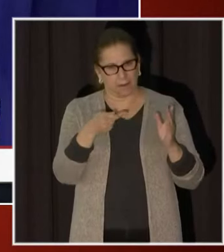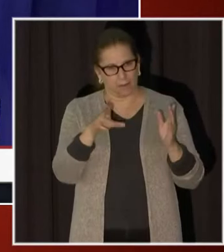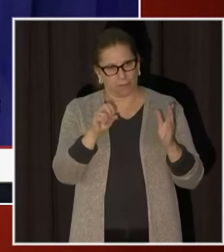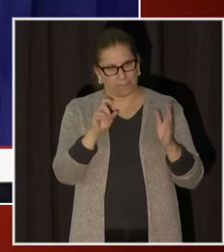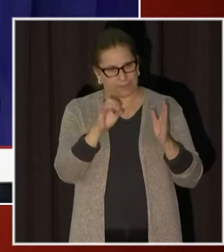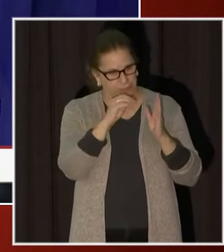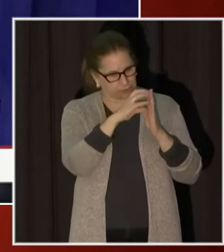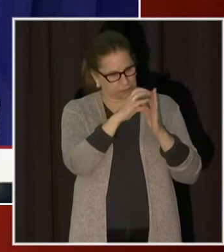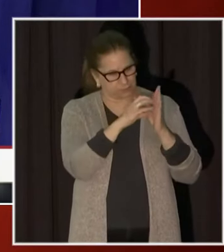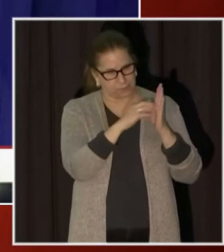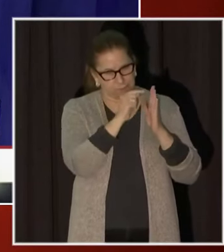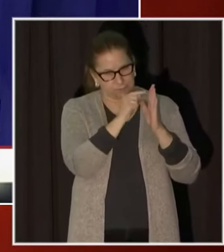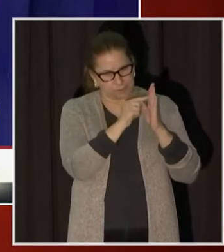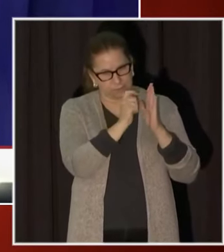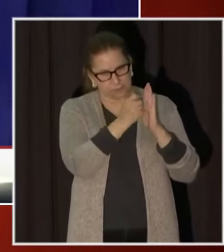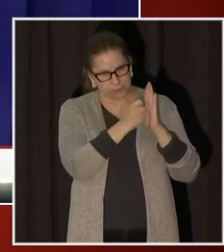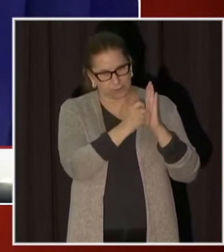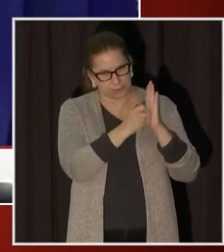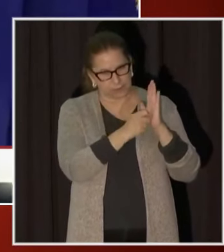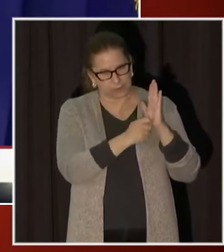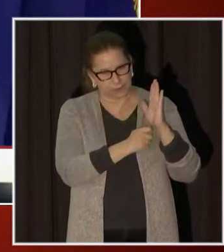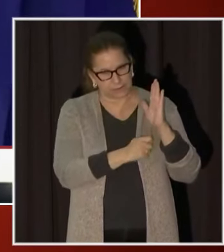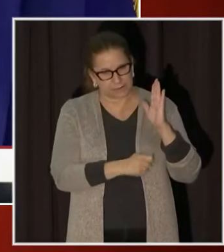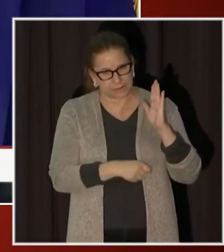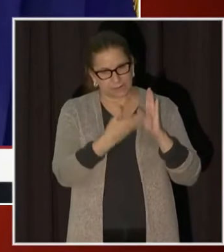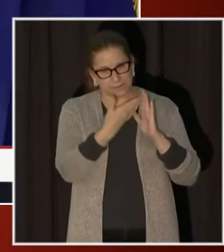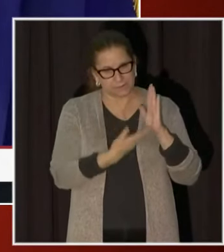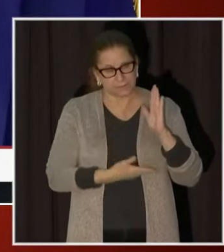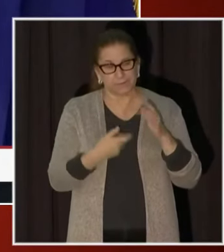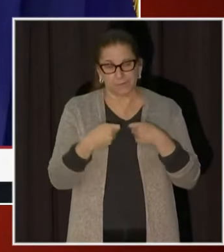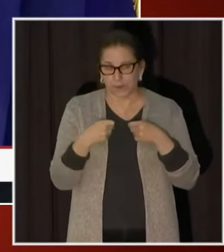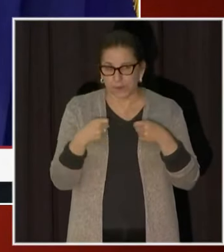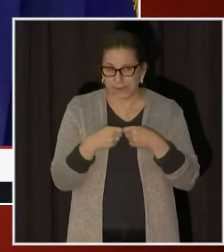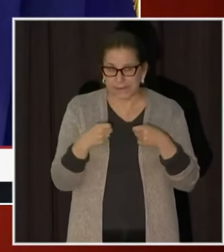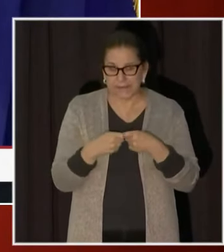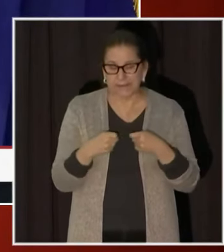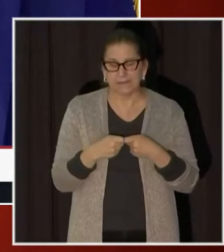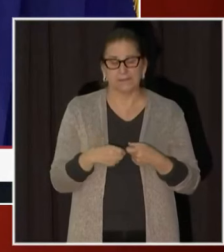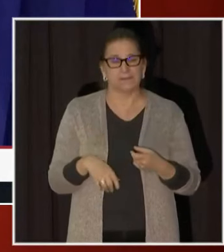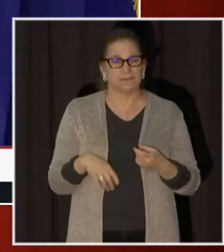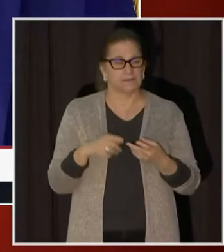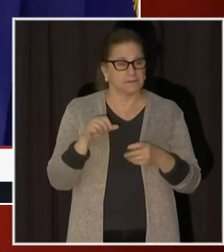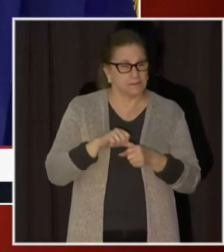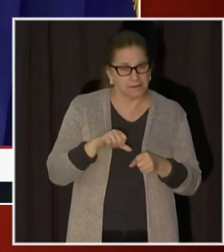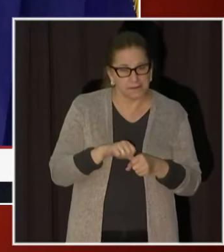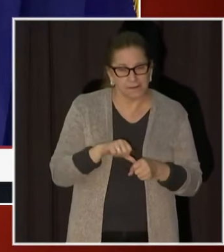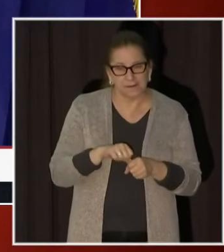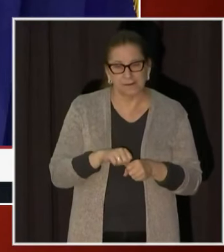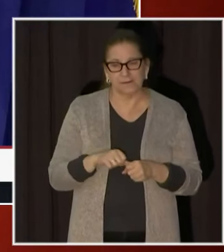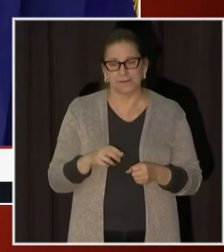utilities. The business interruption insurance is still being worked out.